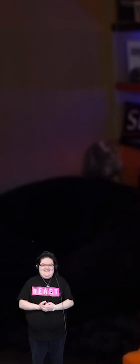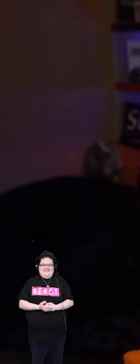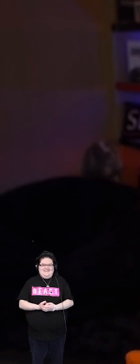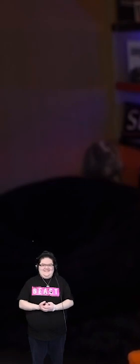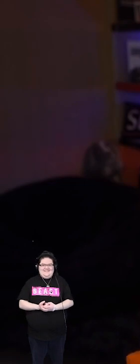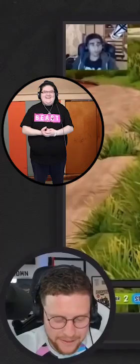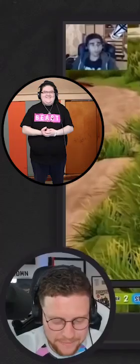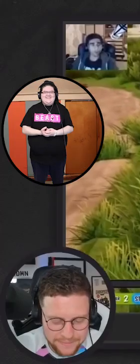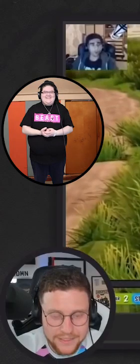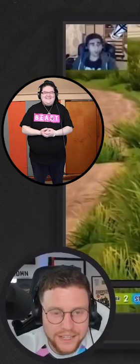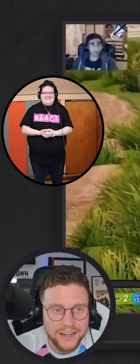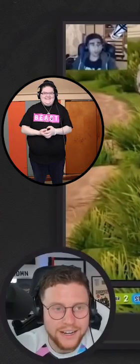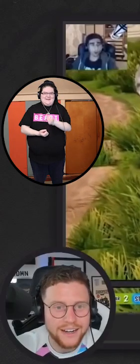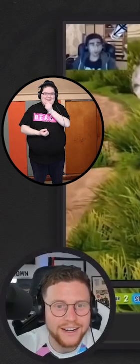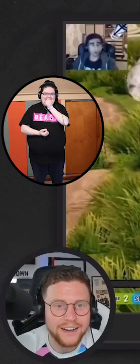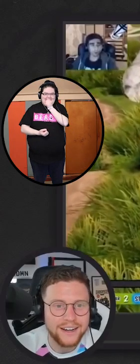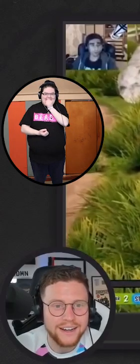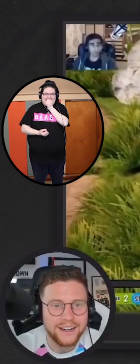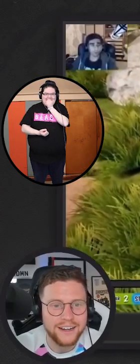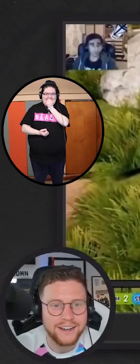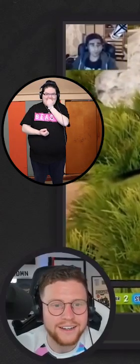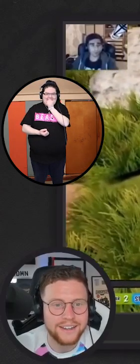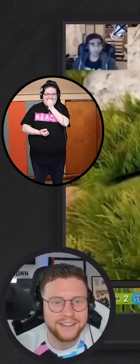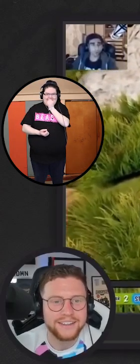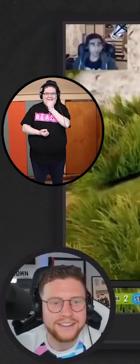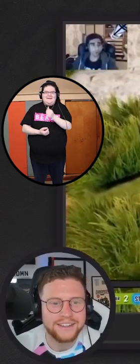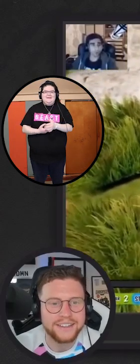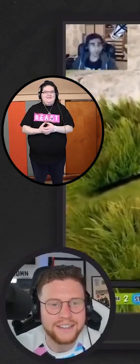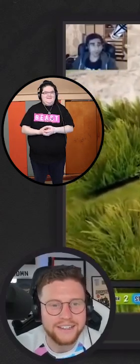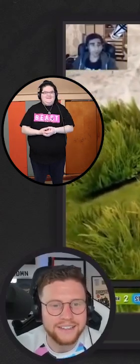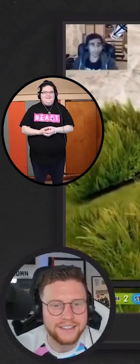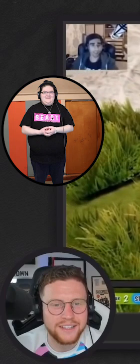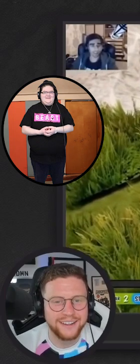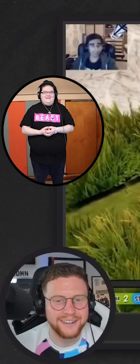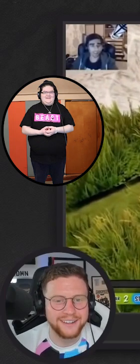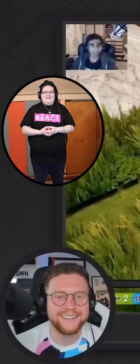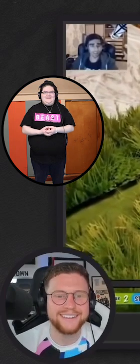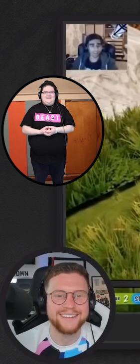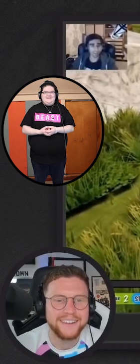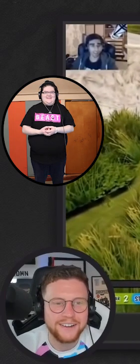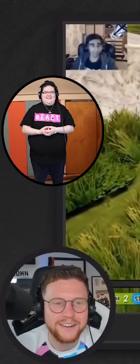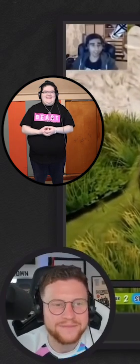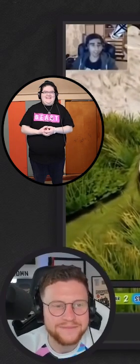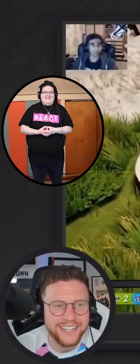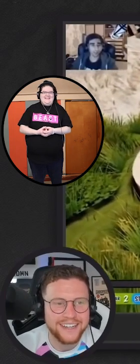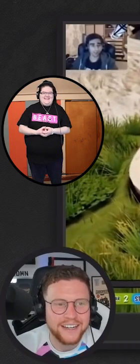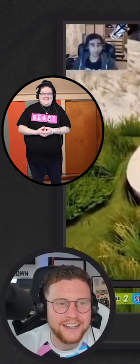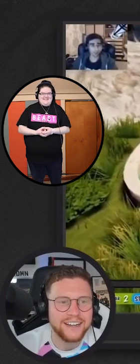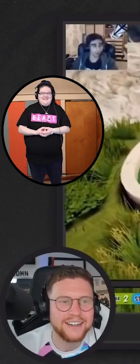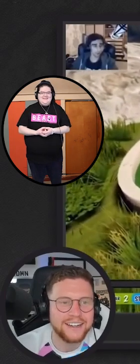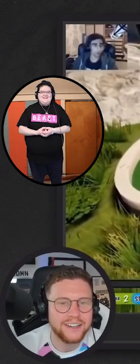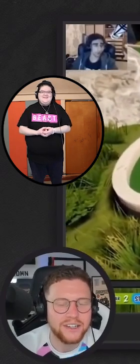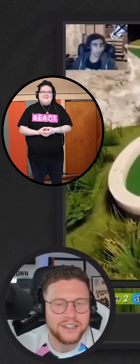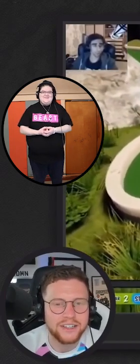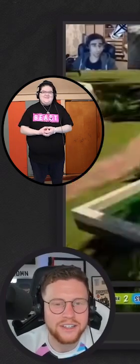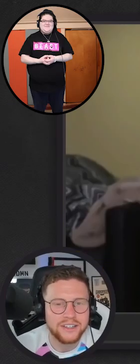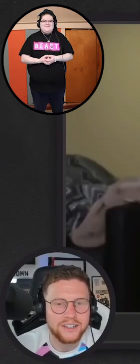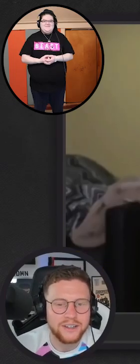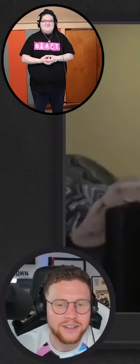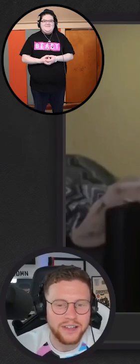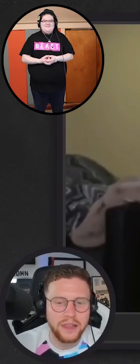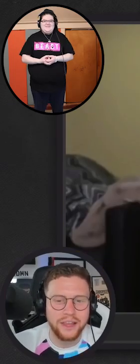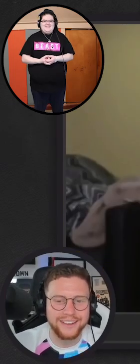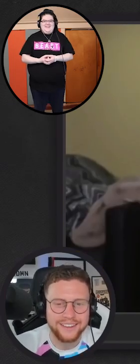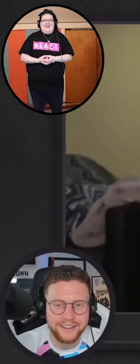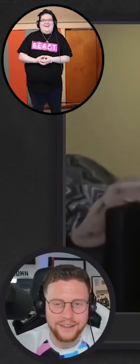be stabilised. Yep. I'm just trying to play golf here and I'm just getting abused. Like, I like your headset, Vic. This would be called golf with your not friend.